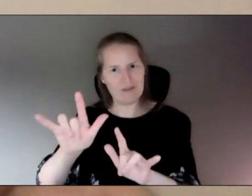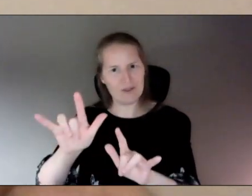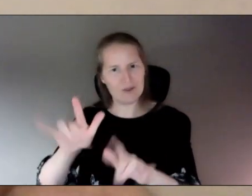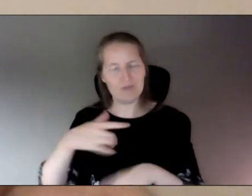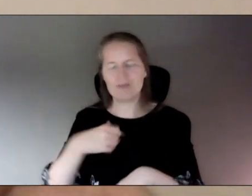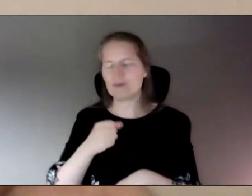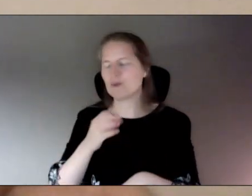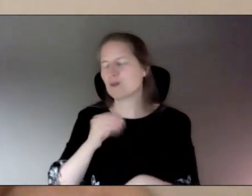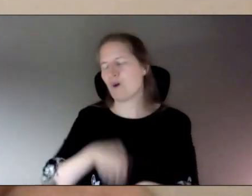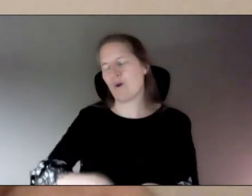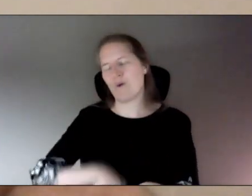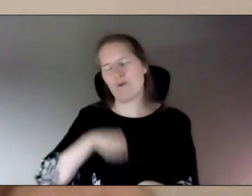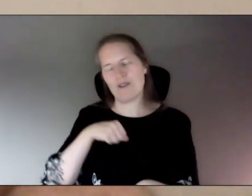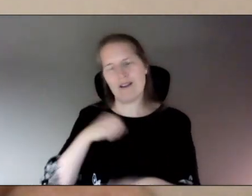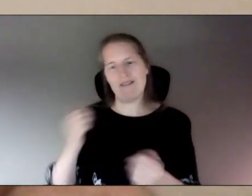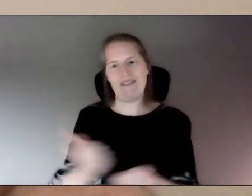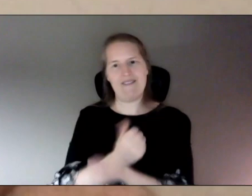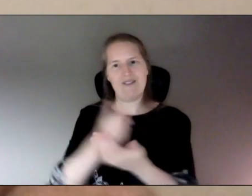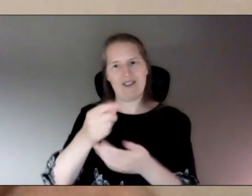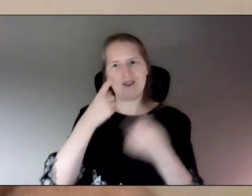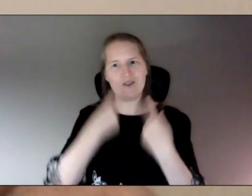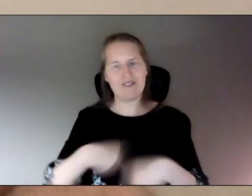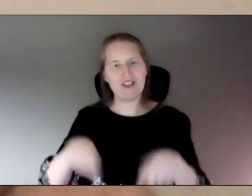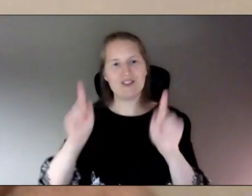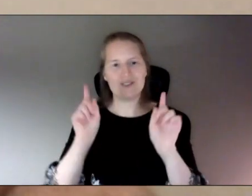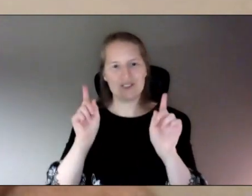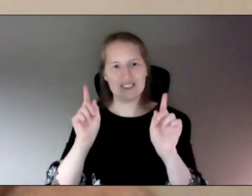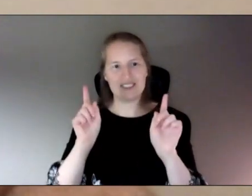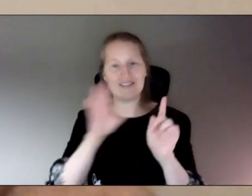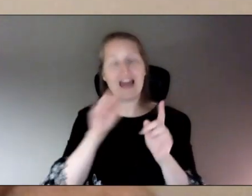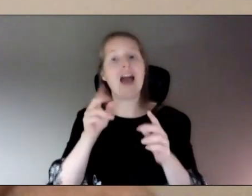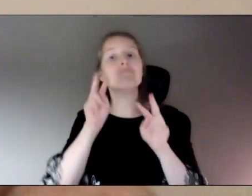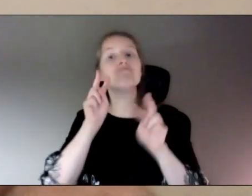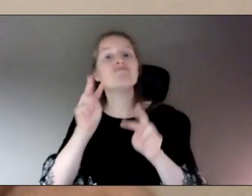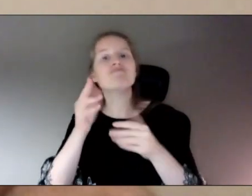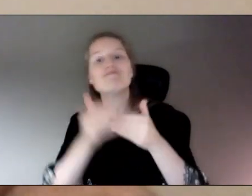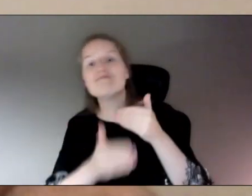prouder of all you've achieved and what's still to come.